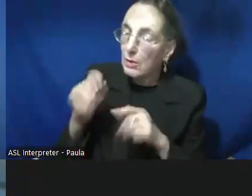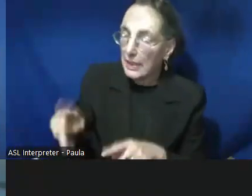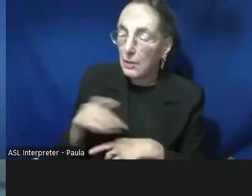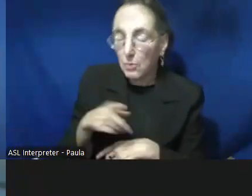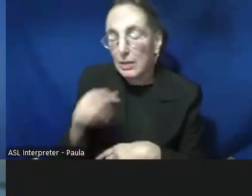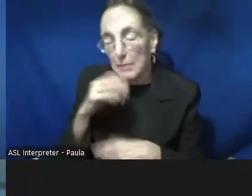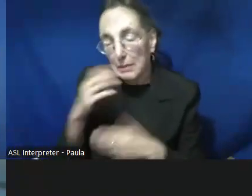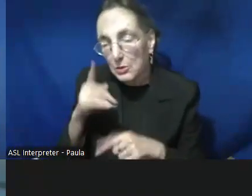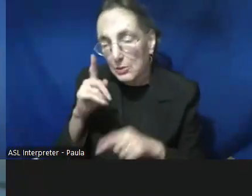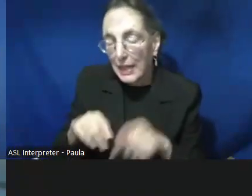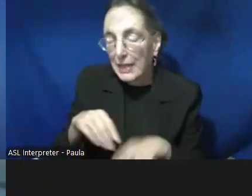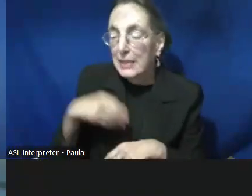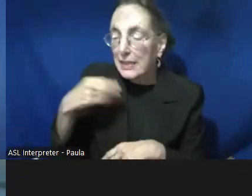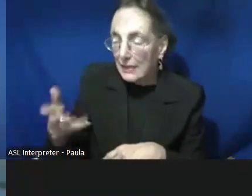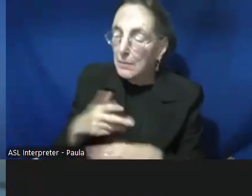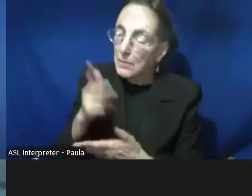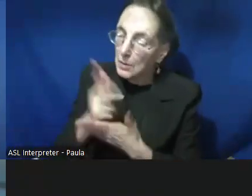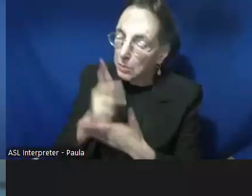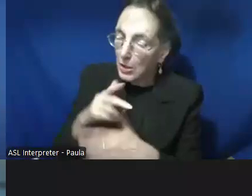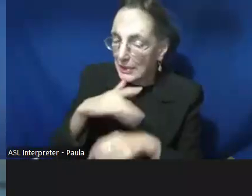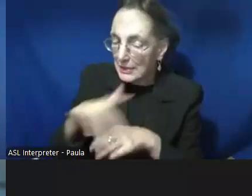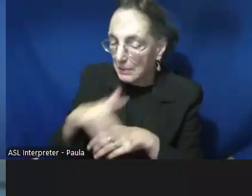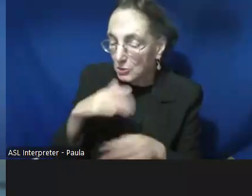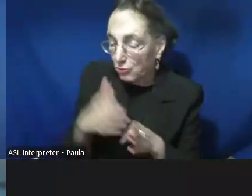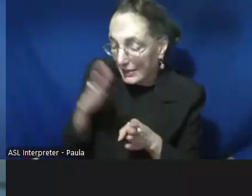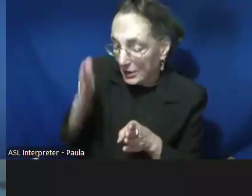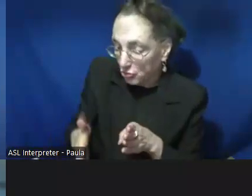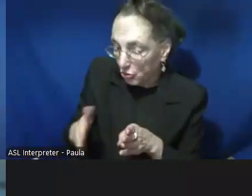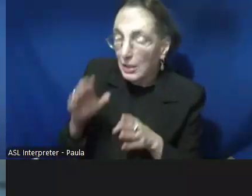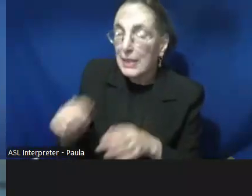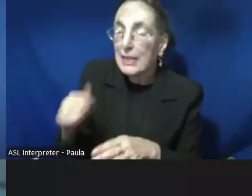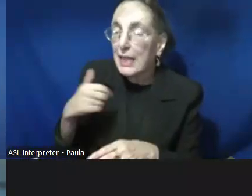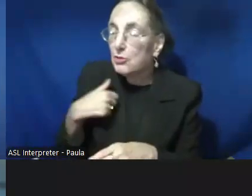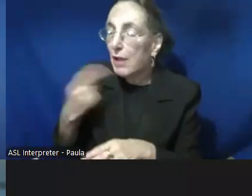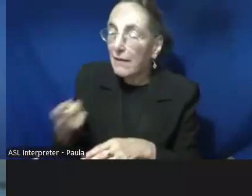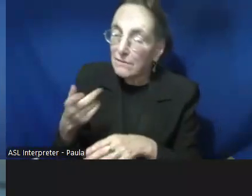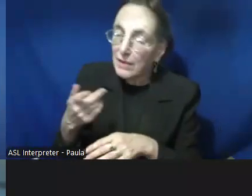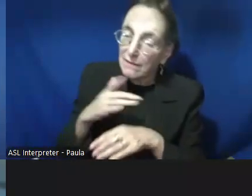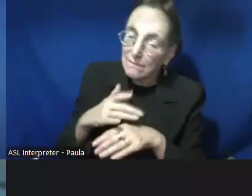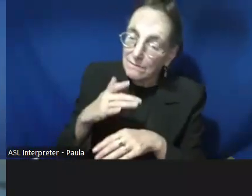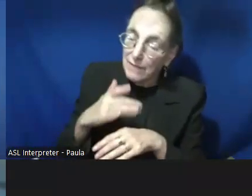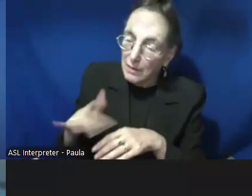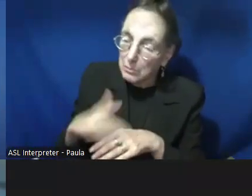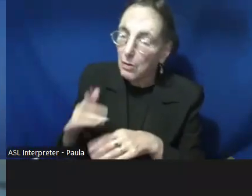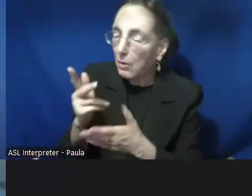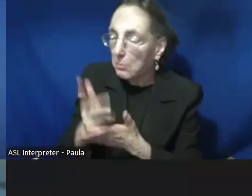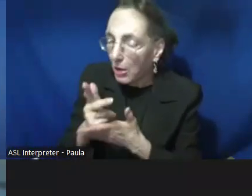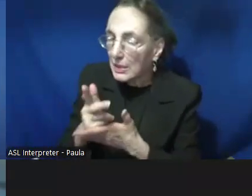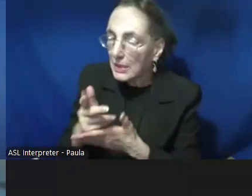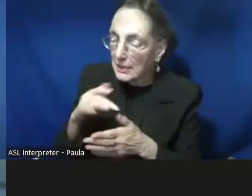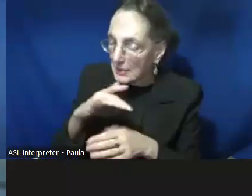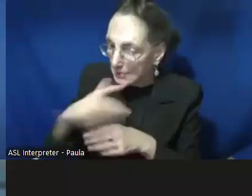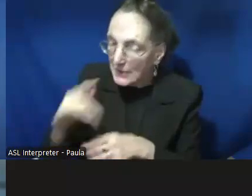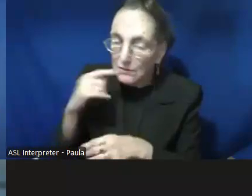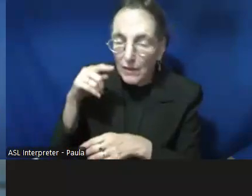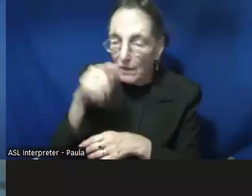next door, can you have a place that's two doors down? Or, you are supposed to go back and